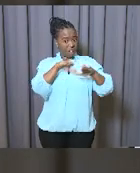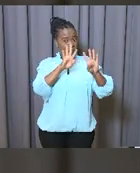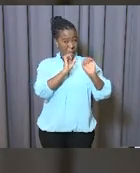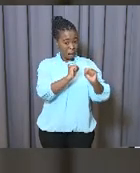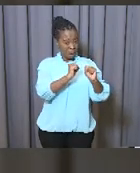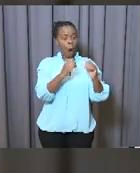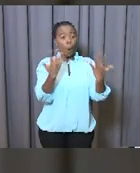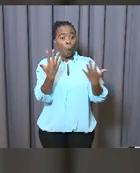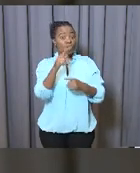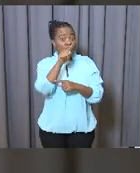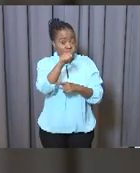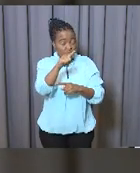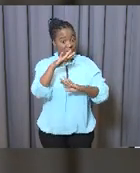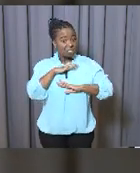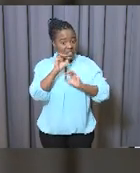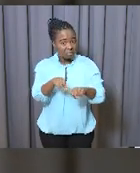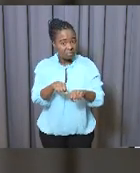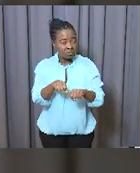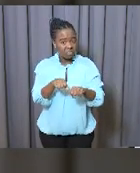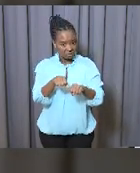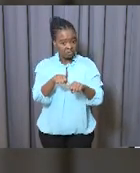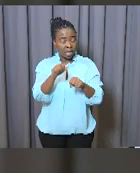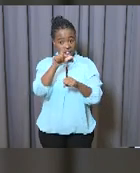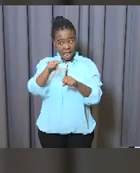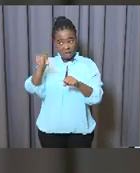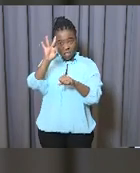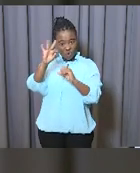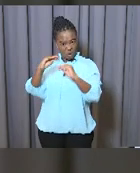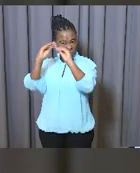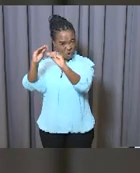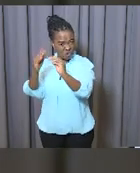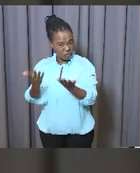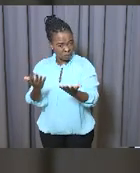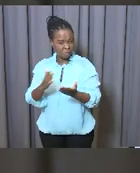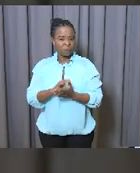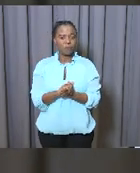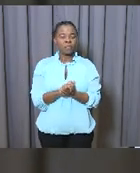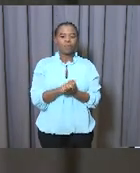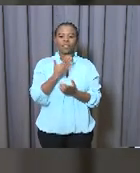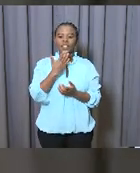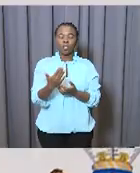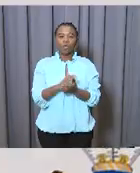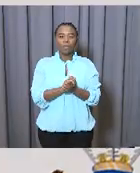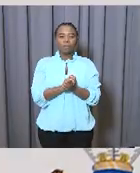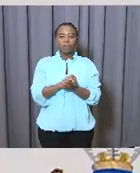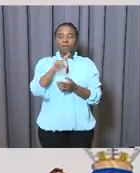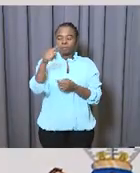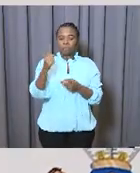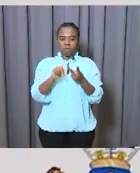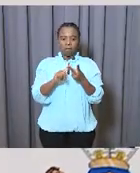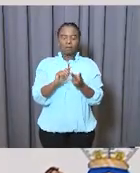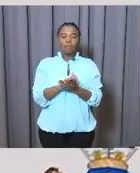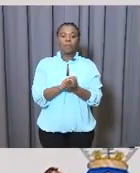you satisfied to move to level 3? Thank you. Okay, next one.